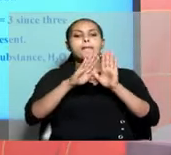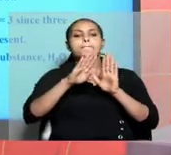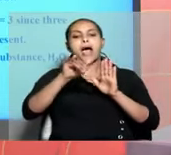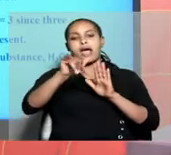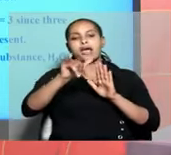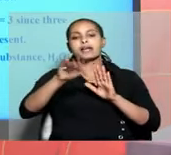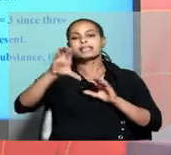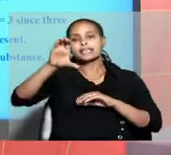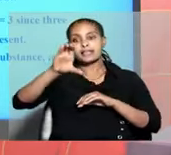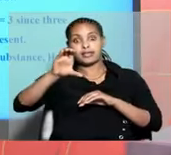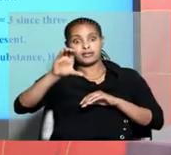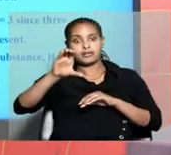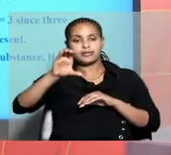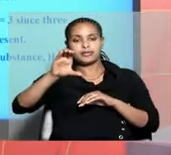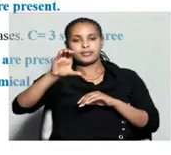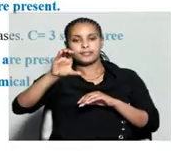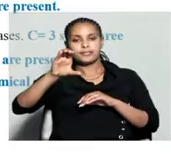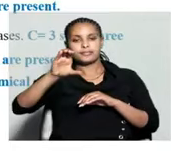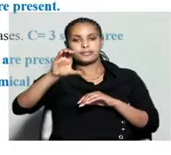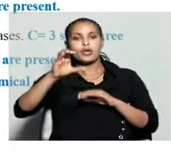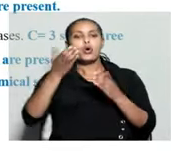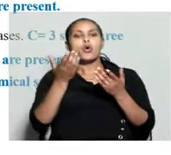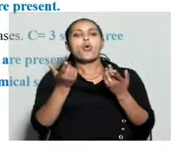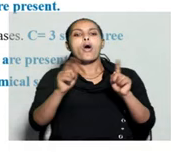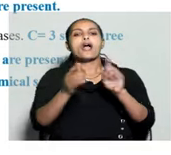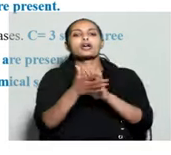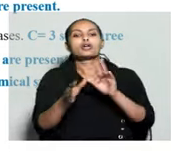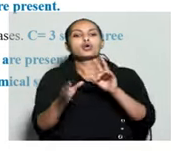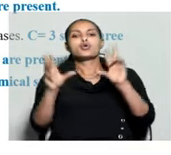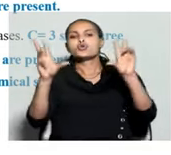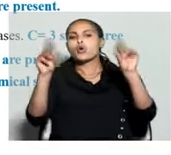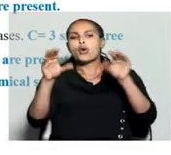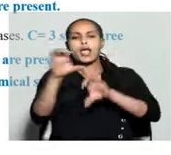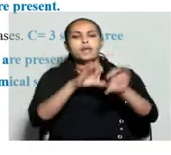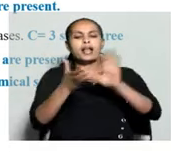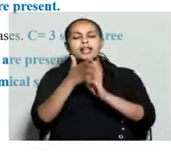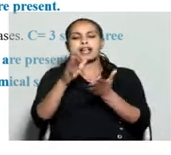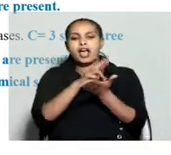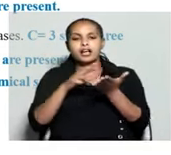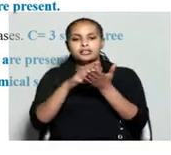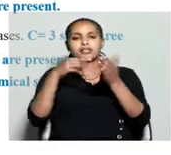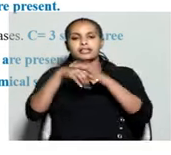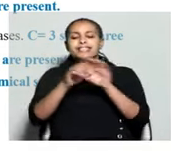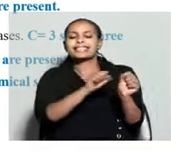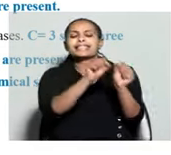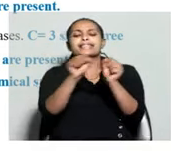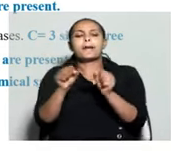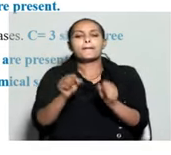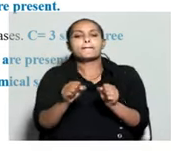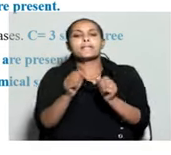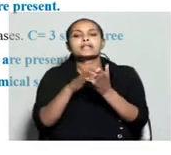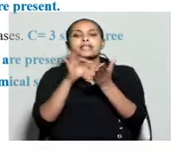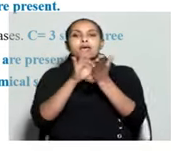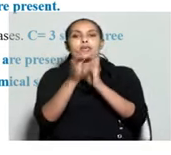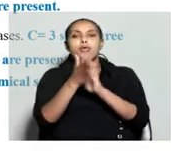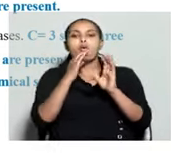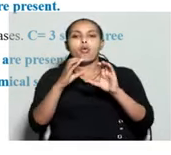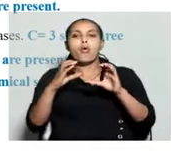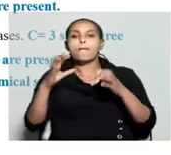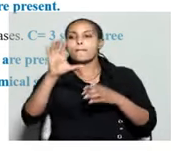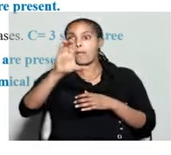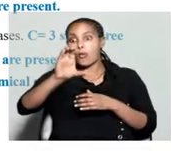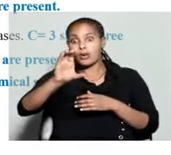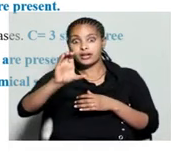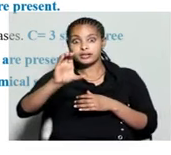by C. When no chemical reaction in the system, the number of